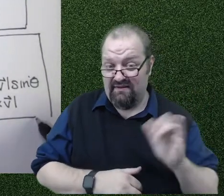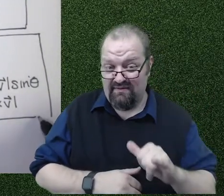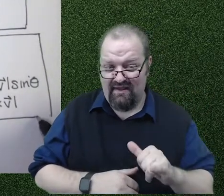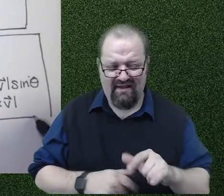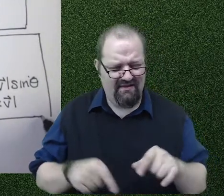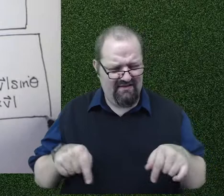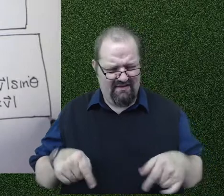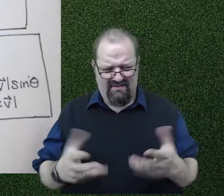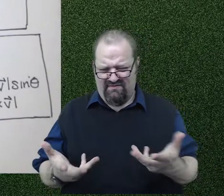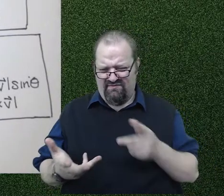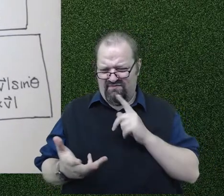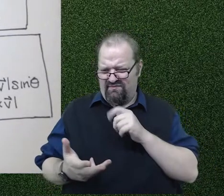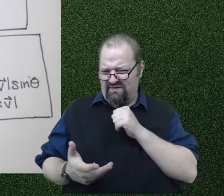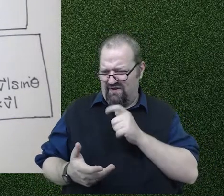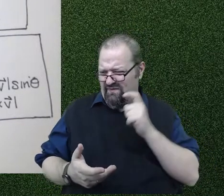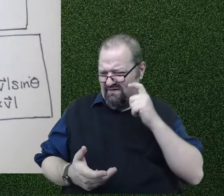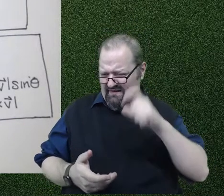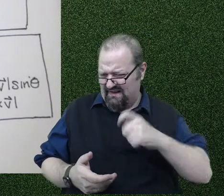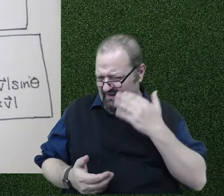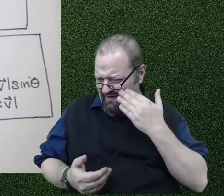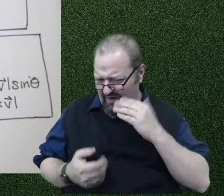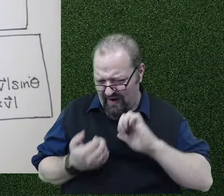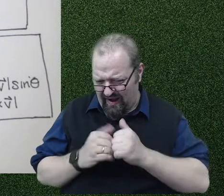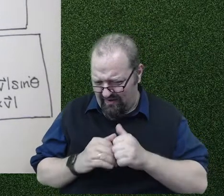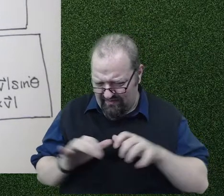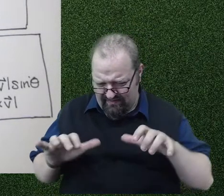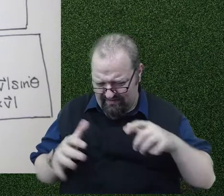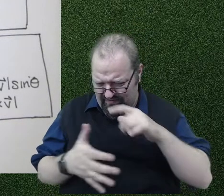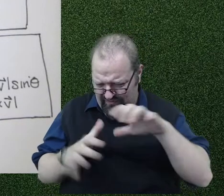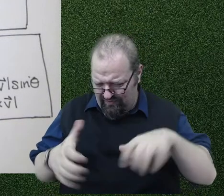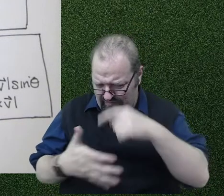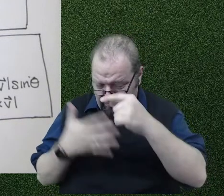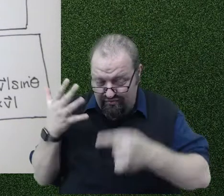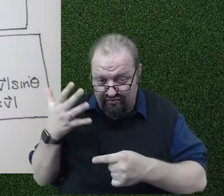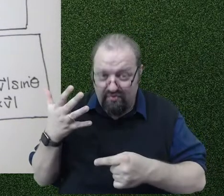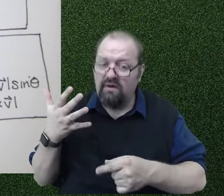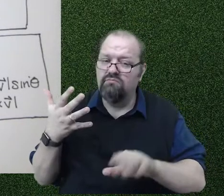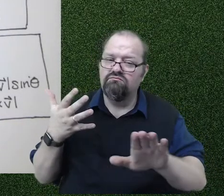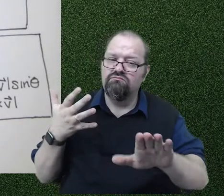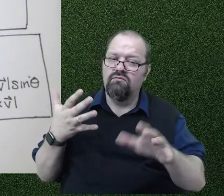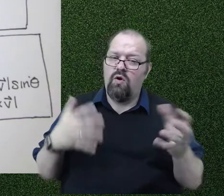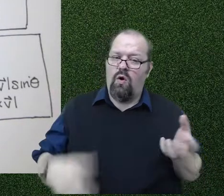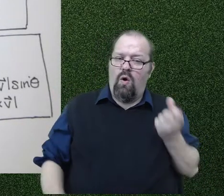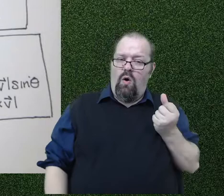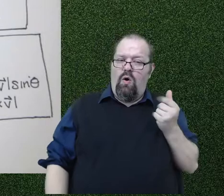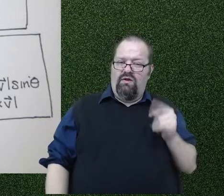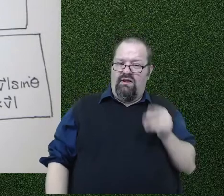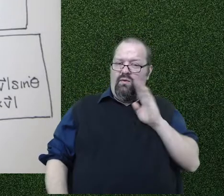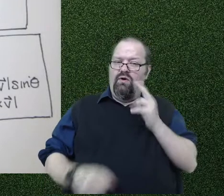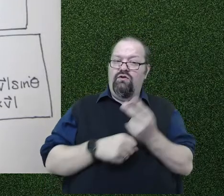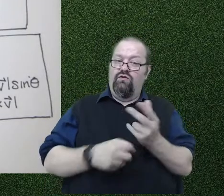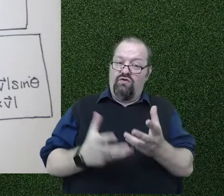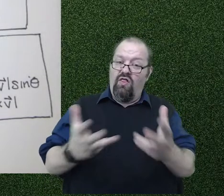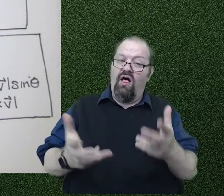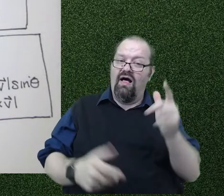arbitrary, unnecessary definition, it's not. It's actually, it's very useful and allows